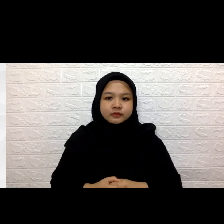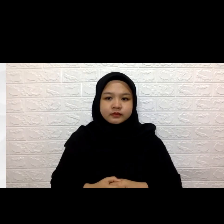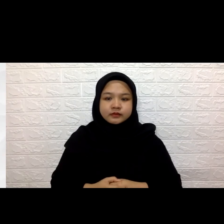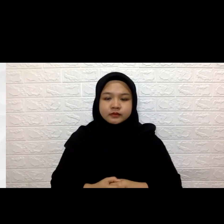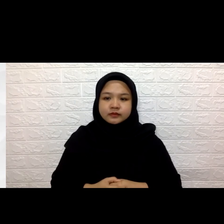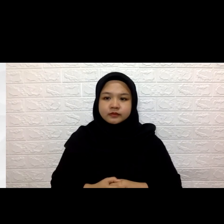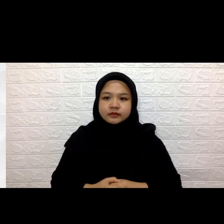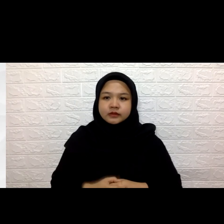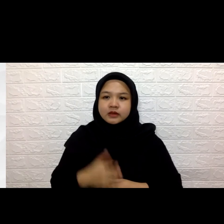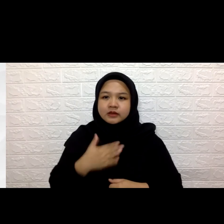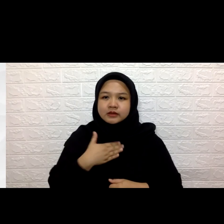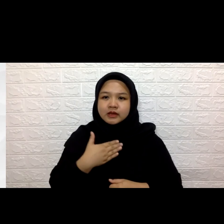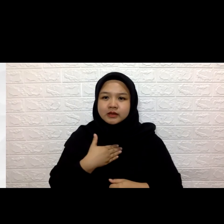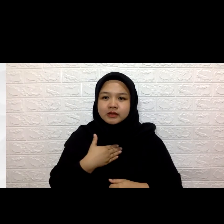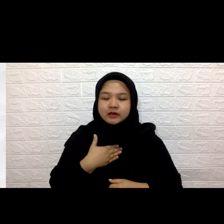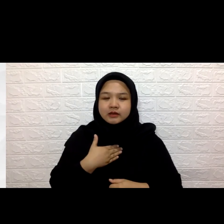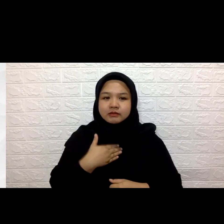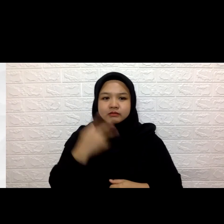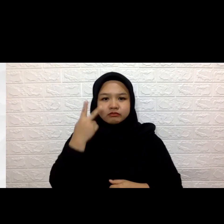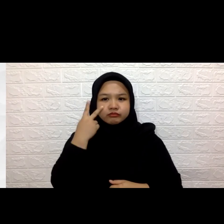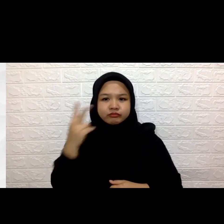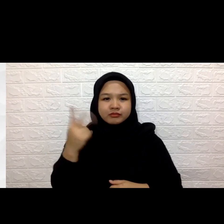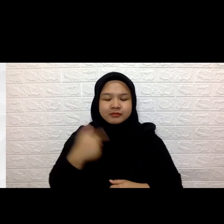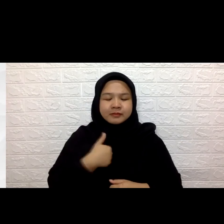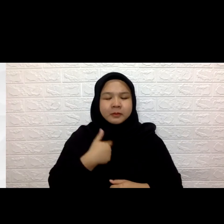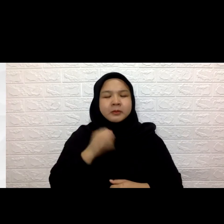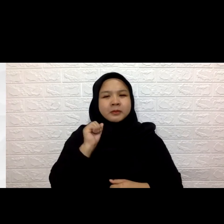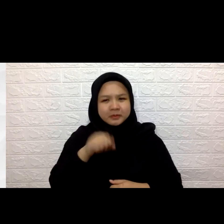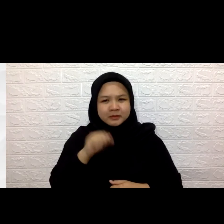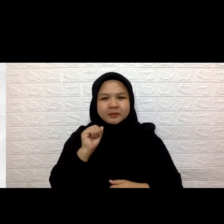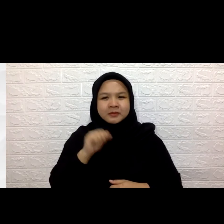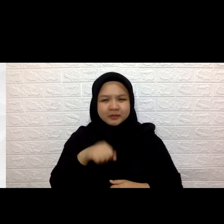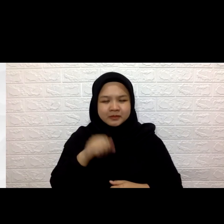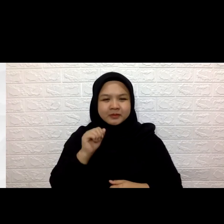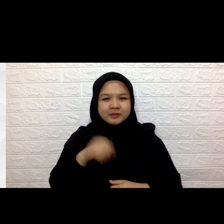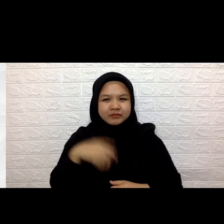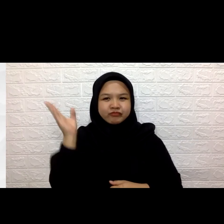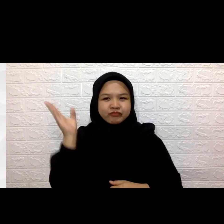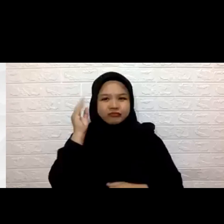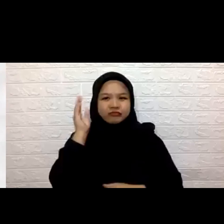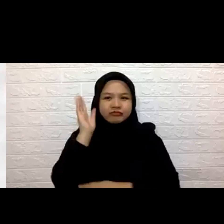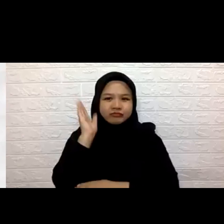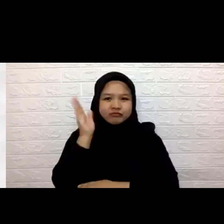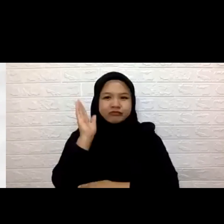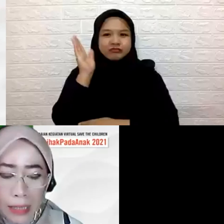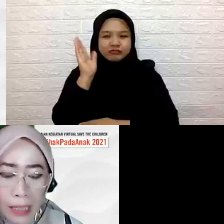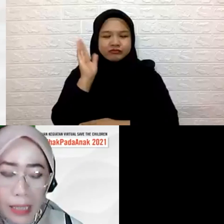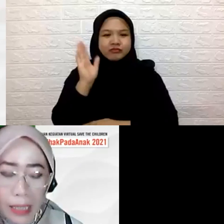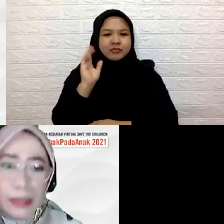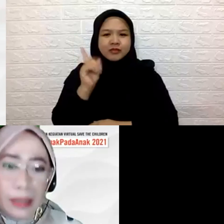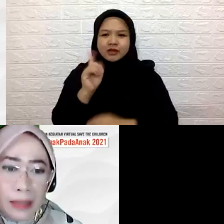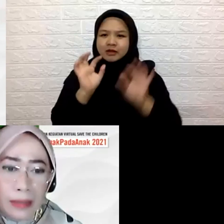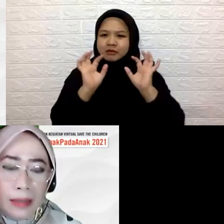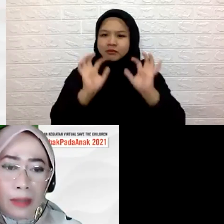Saya sampai, mungkin teman-teman melihat, saya sampai ikut mangut-mangut ya ketika mendengarkan paparannya. Banyak sekali